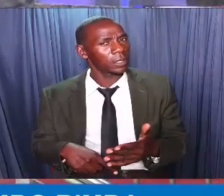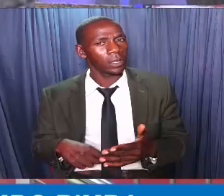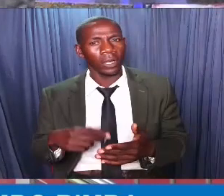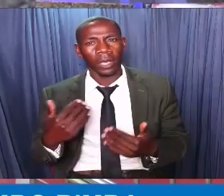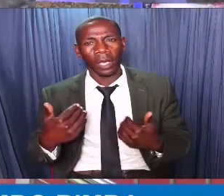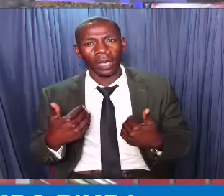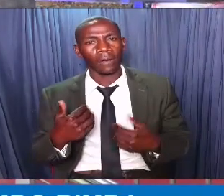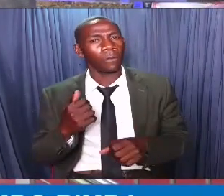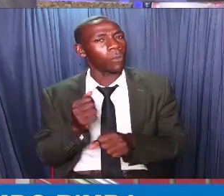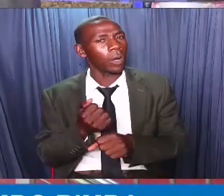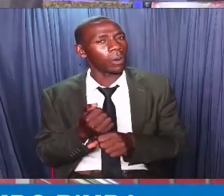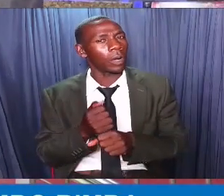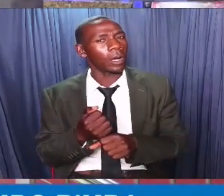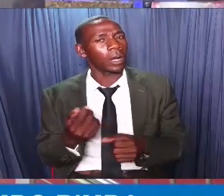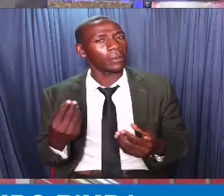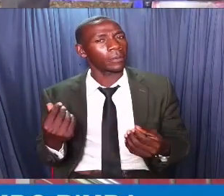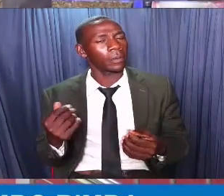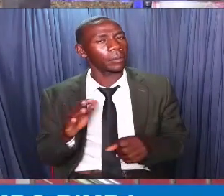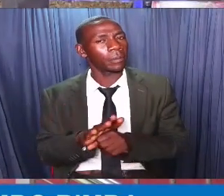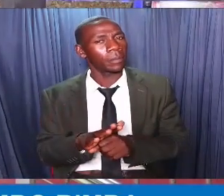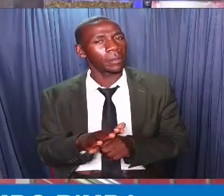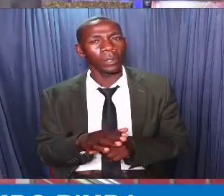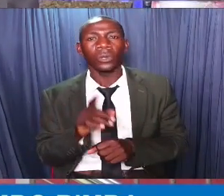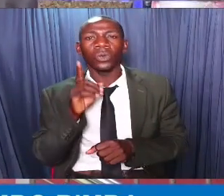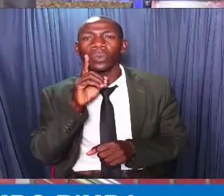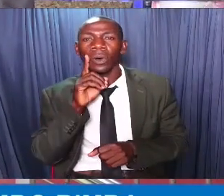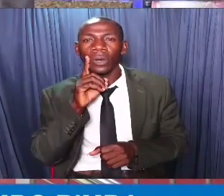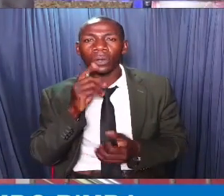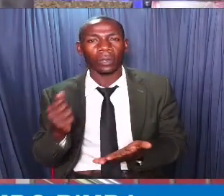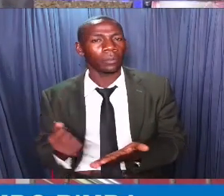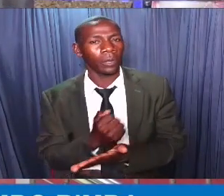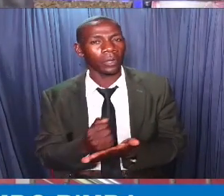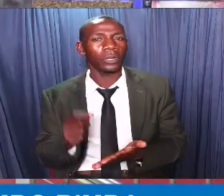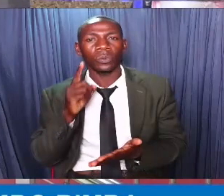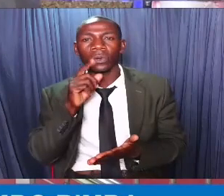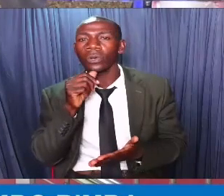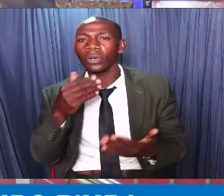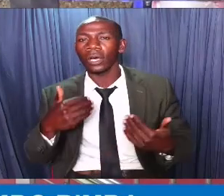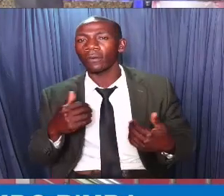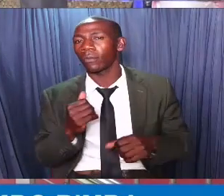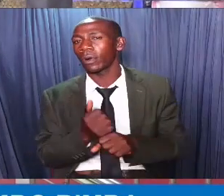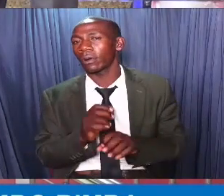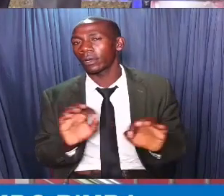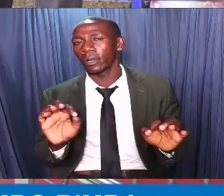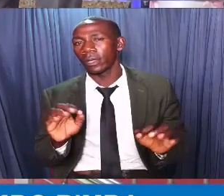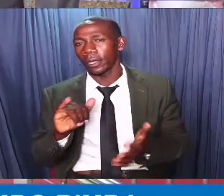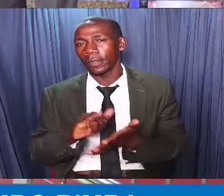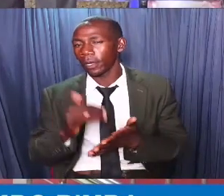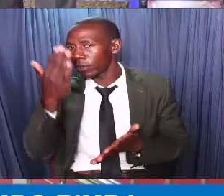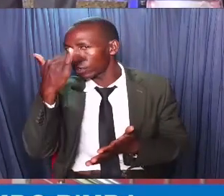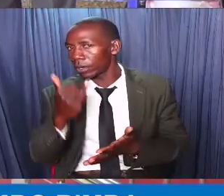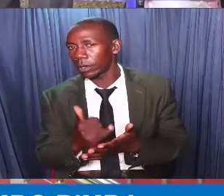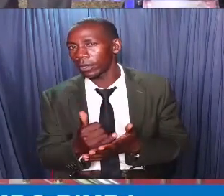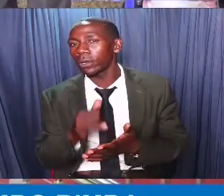mkaona kazi zenye pesa. However you employed in a white collar. Kesho ndio utaona mtu ameandikwa leo kesho kazi hamna. you see one employee today, tomorrow, Mungu, because